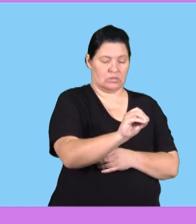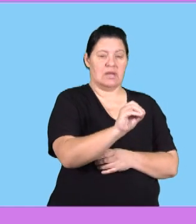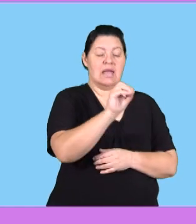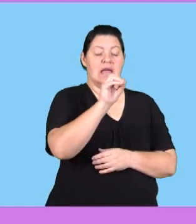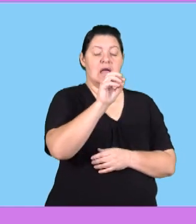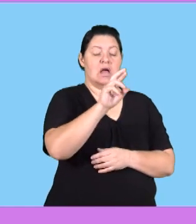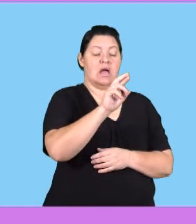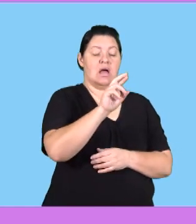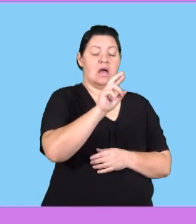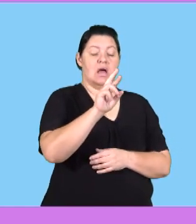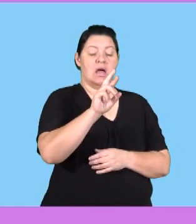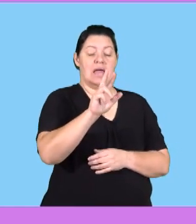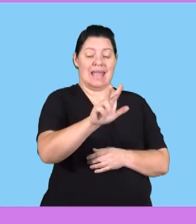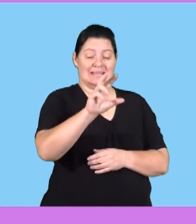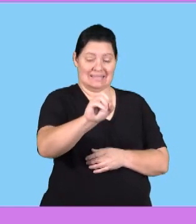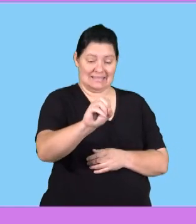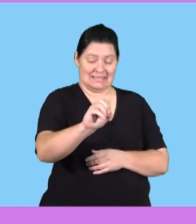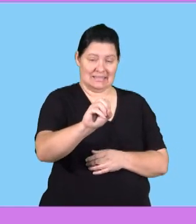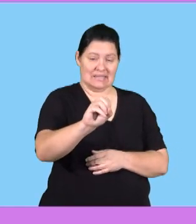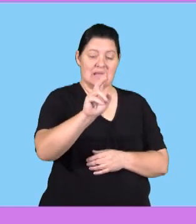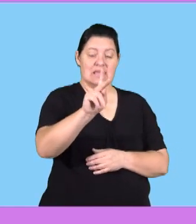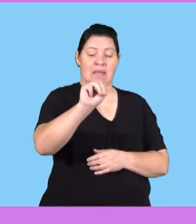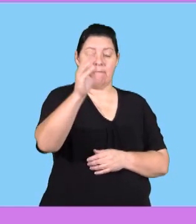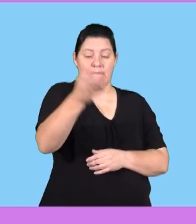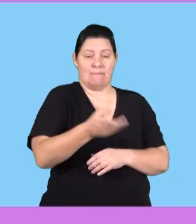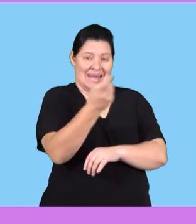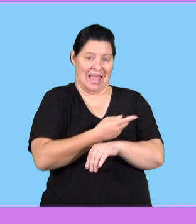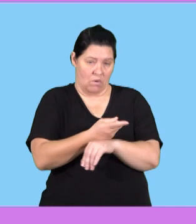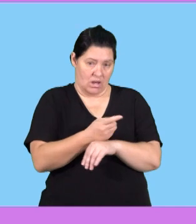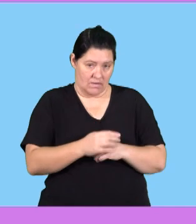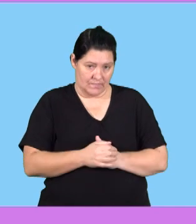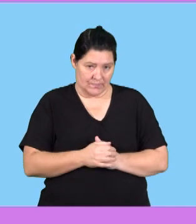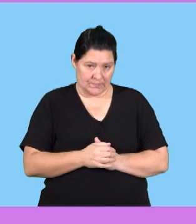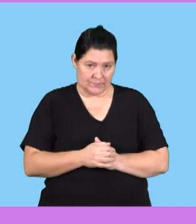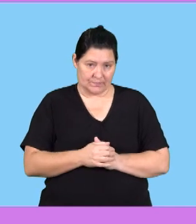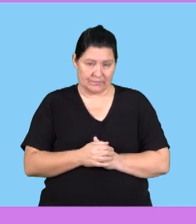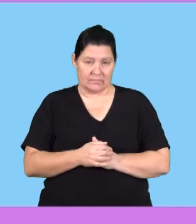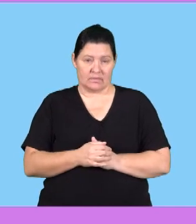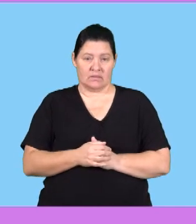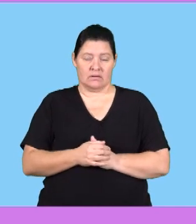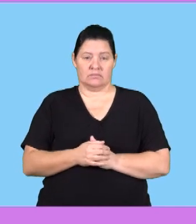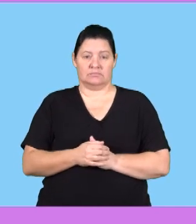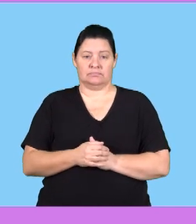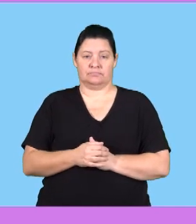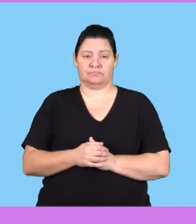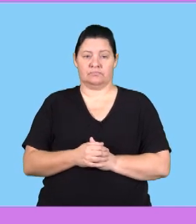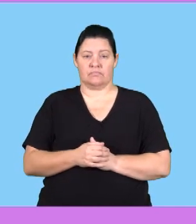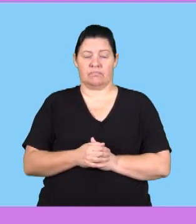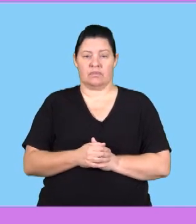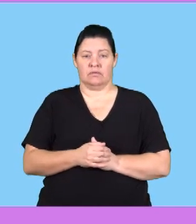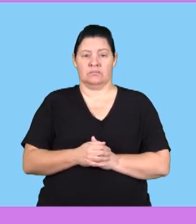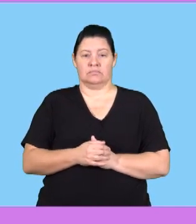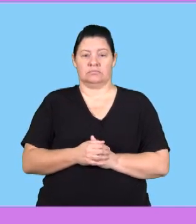and then you write that the speed is 80 kilometers per hour. And